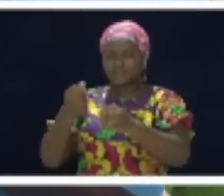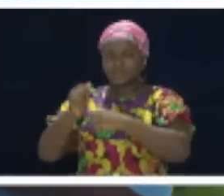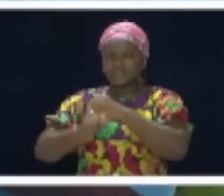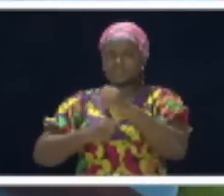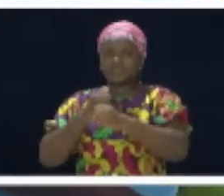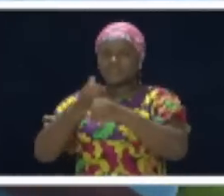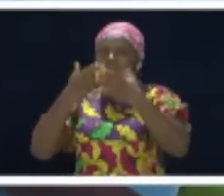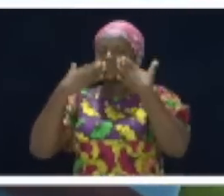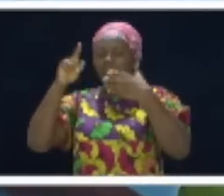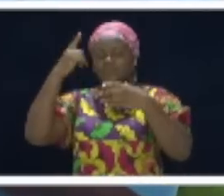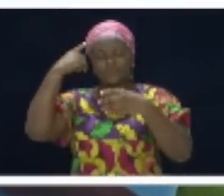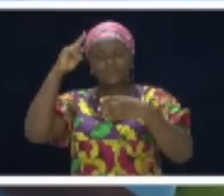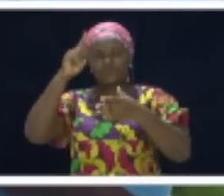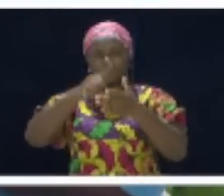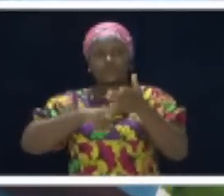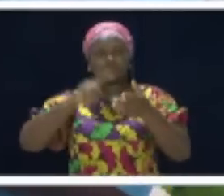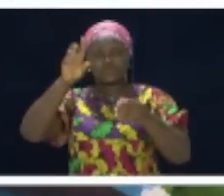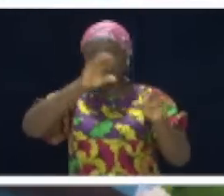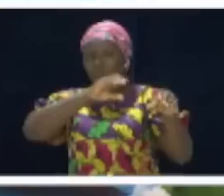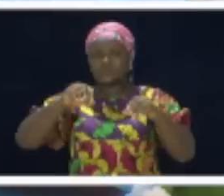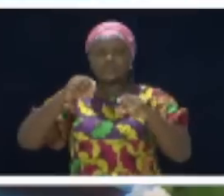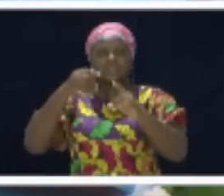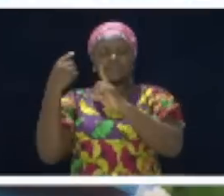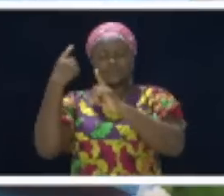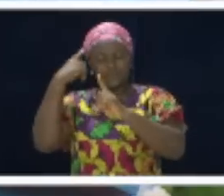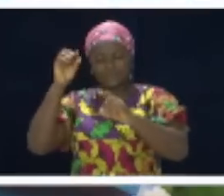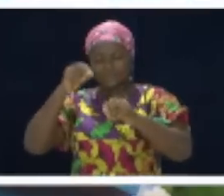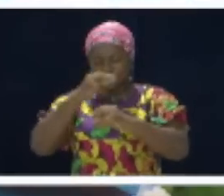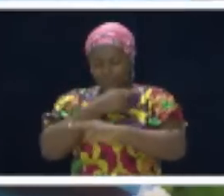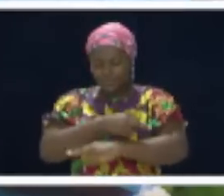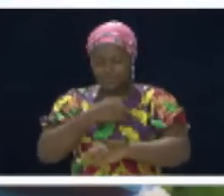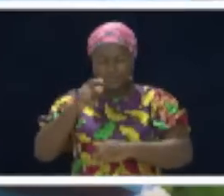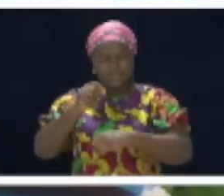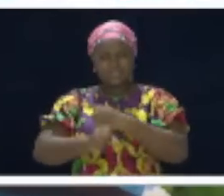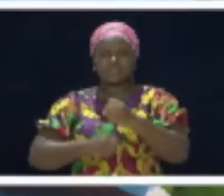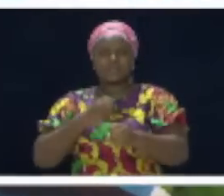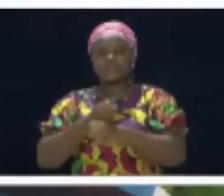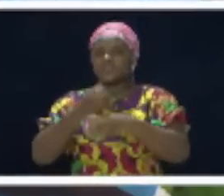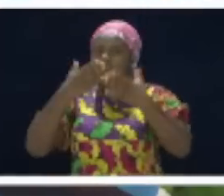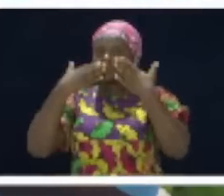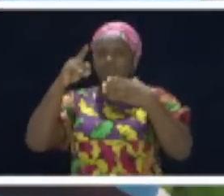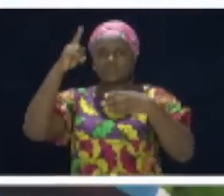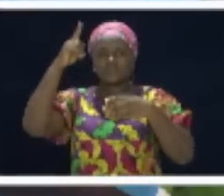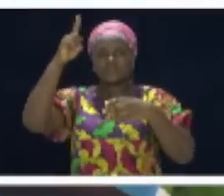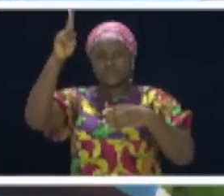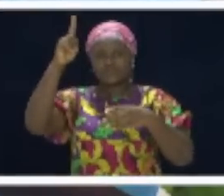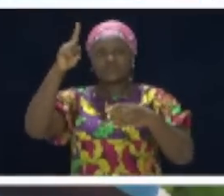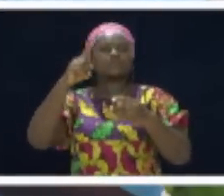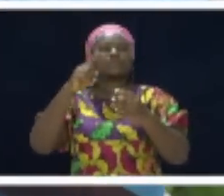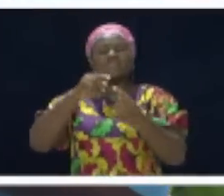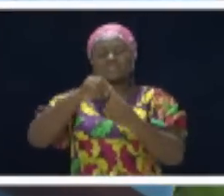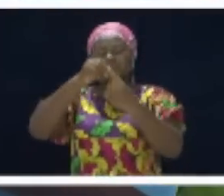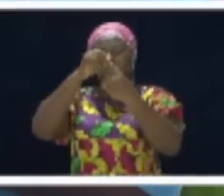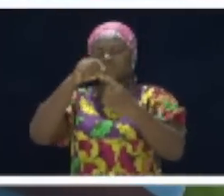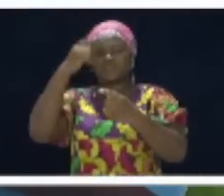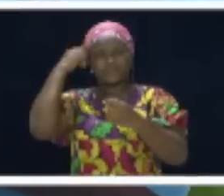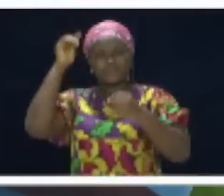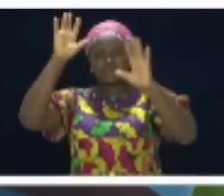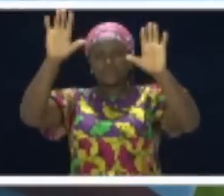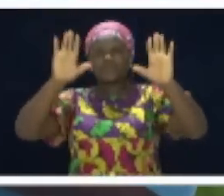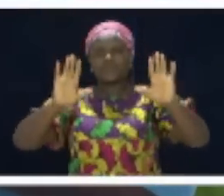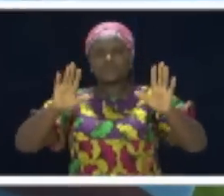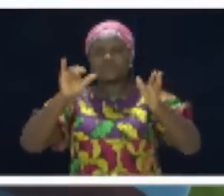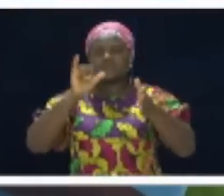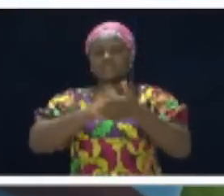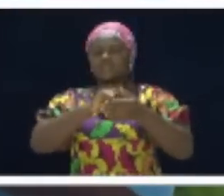Thank you for what you will do for the rest of the year. Thank you especially for the miracle you're about to